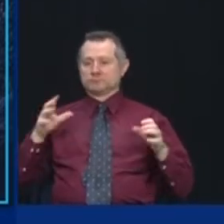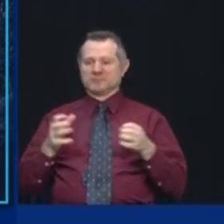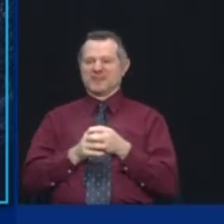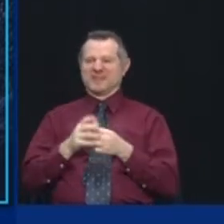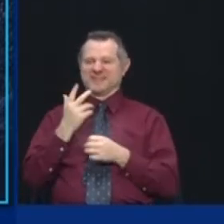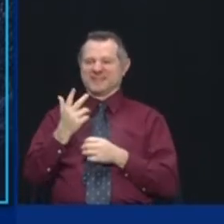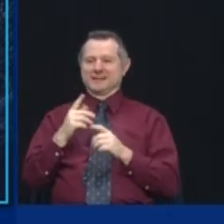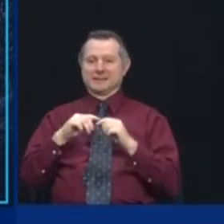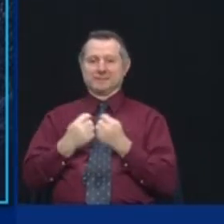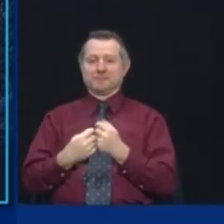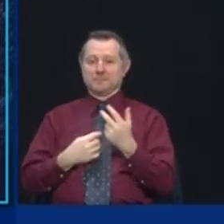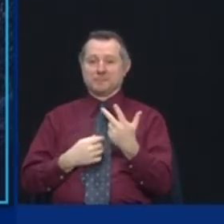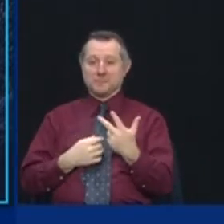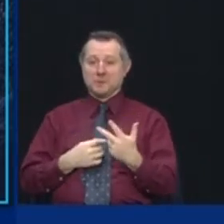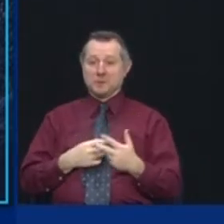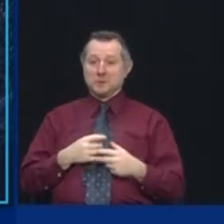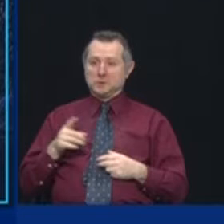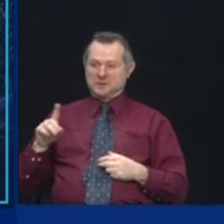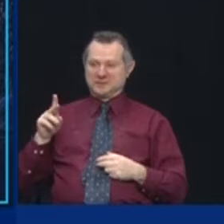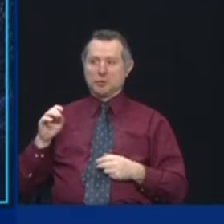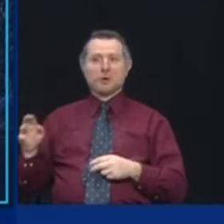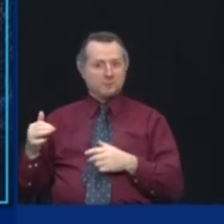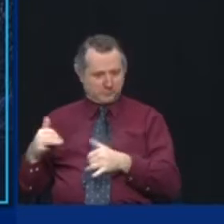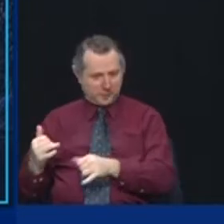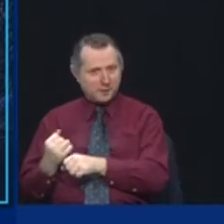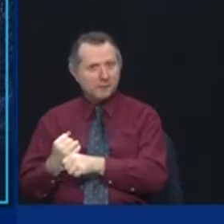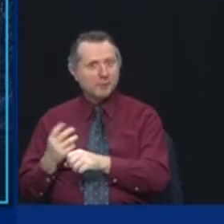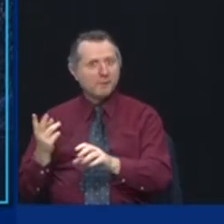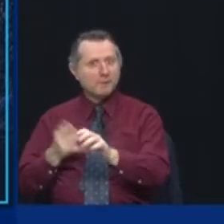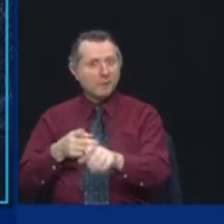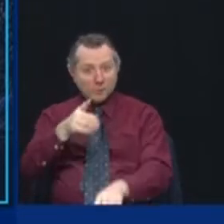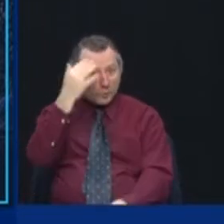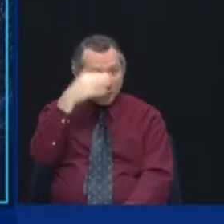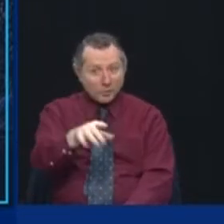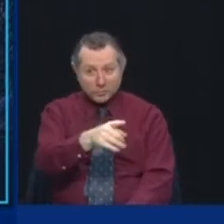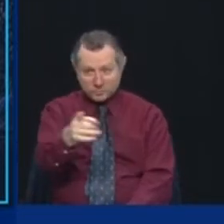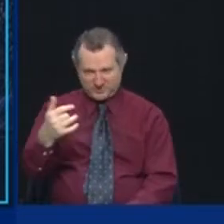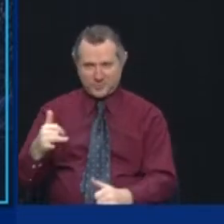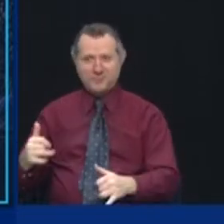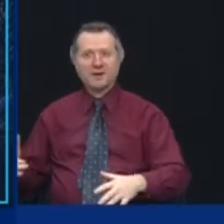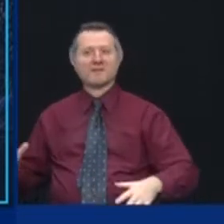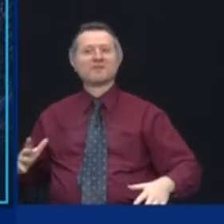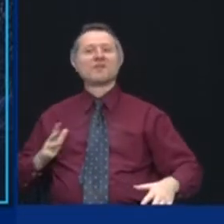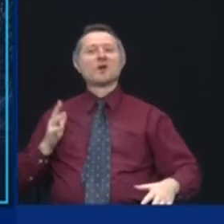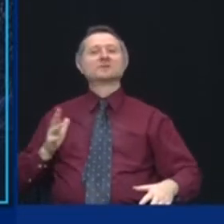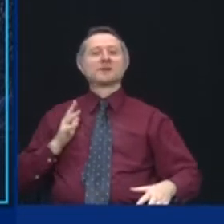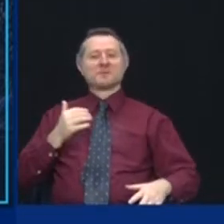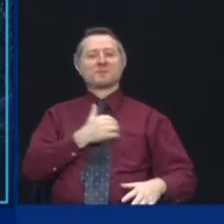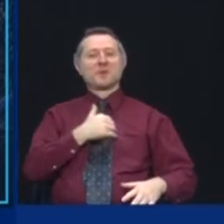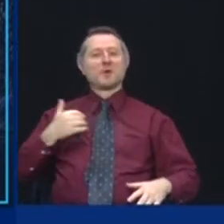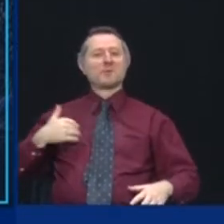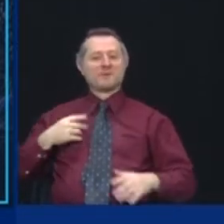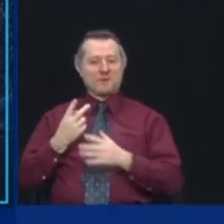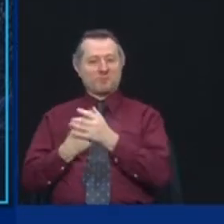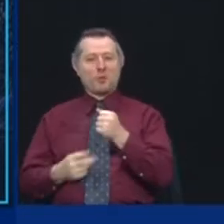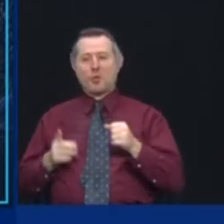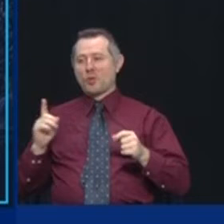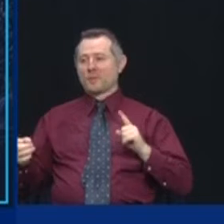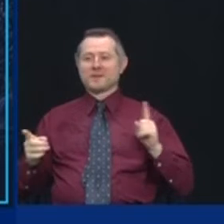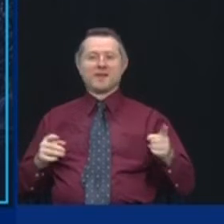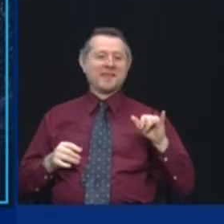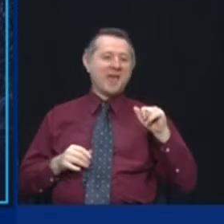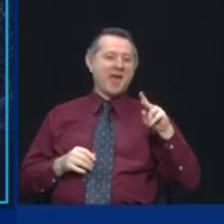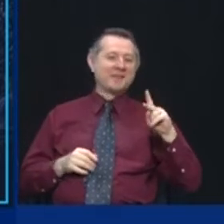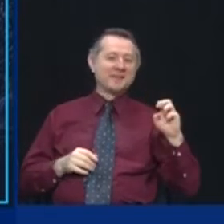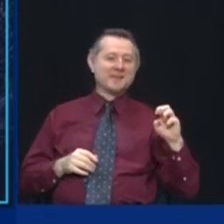player, but you do now. He is now an official member of both the Mets and